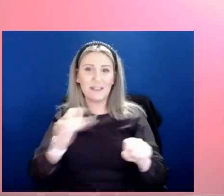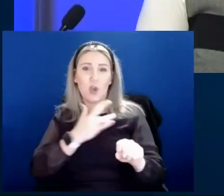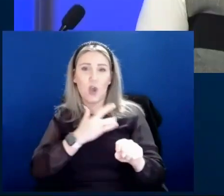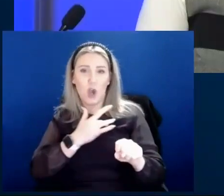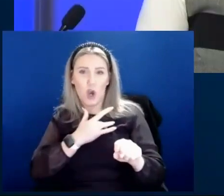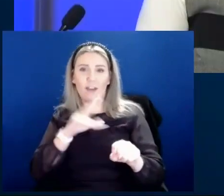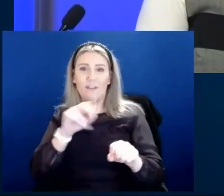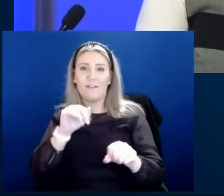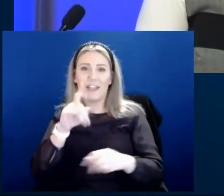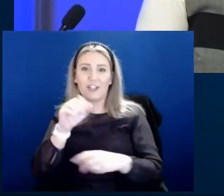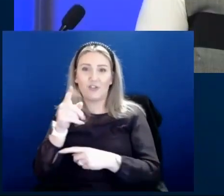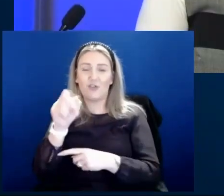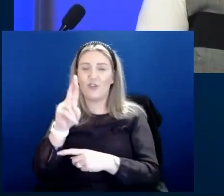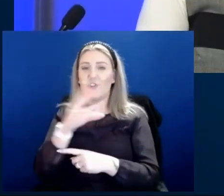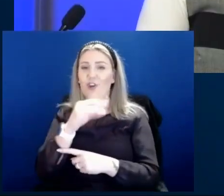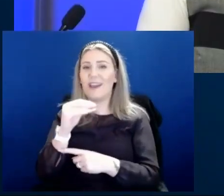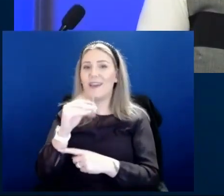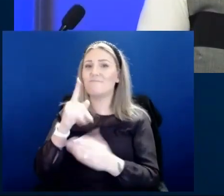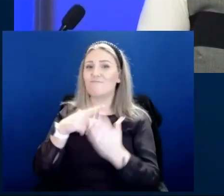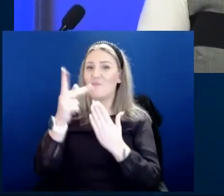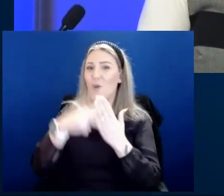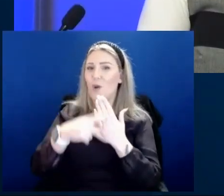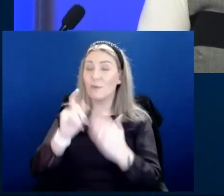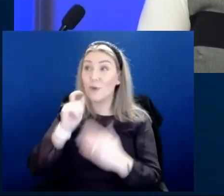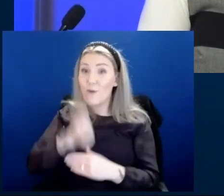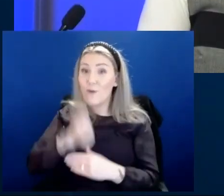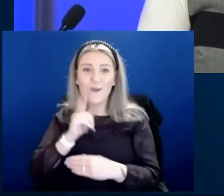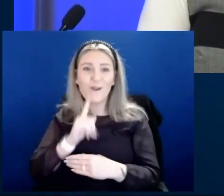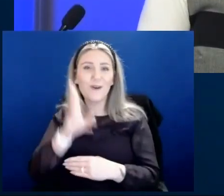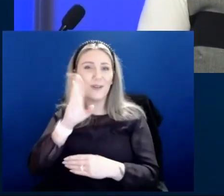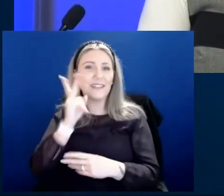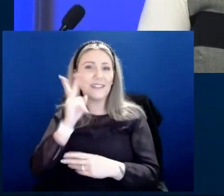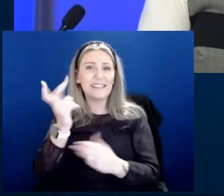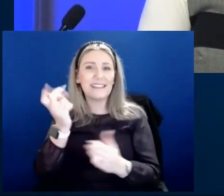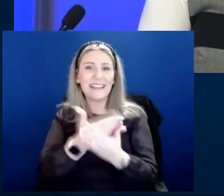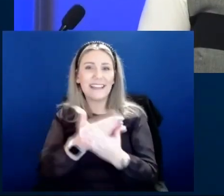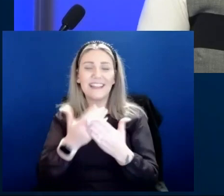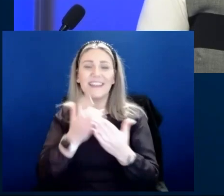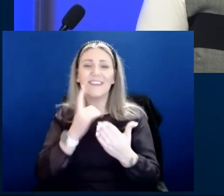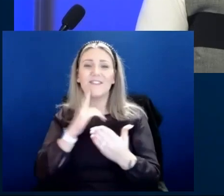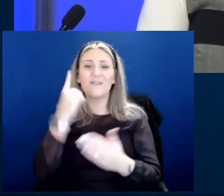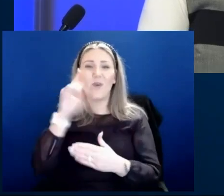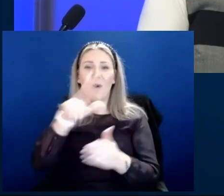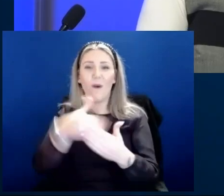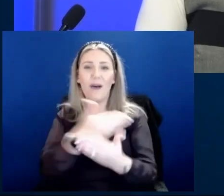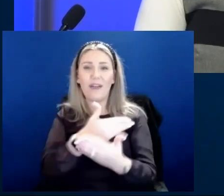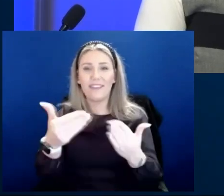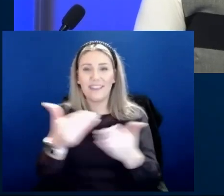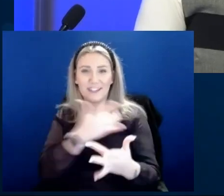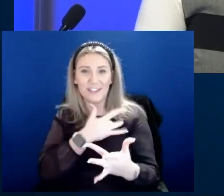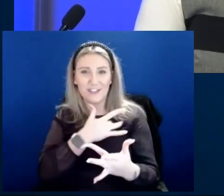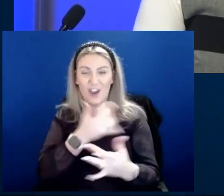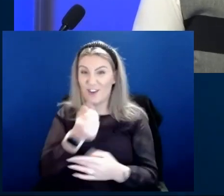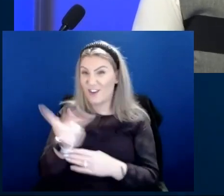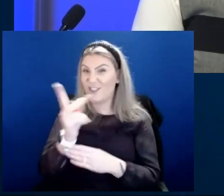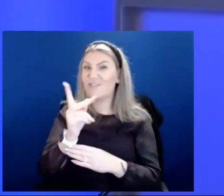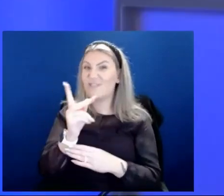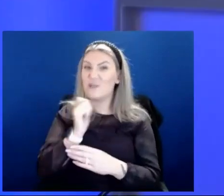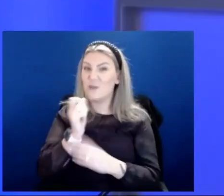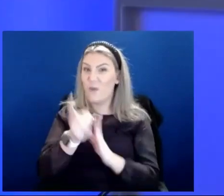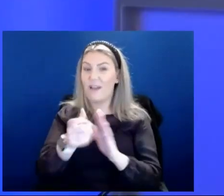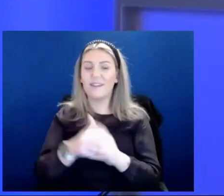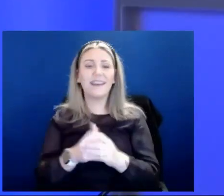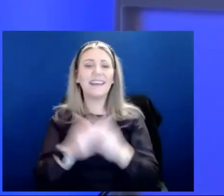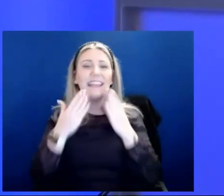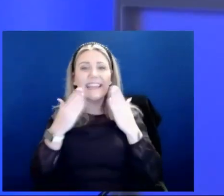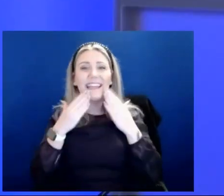programs, Jess. Very cool. Okay, we will see you for All Things Heart coming up here in just a bit, okay? Yes. Okay. All right, so we want to thank everyone for